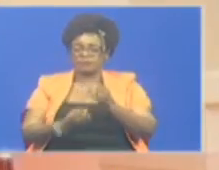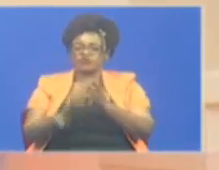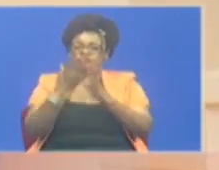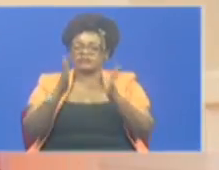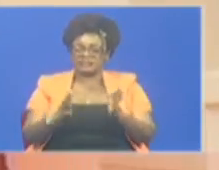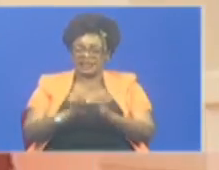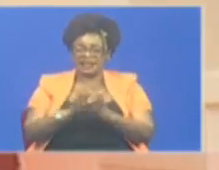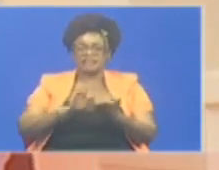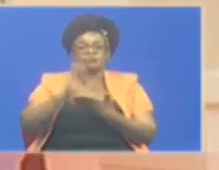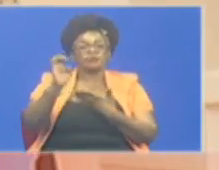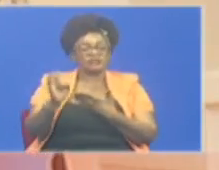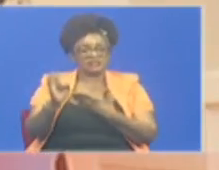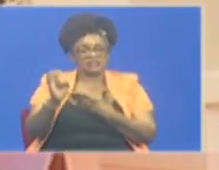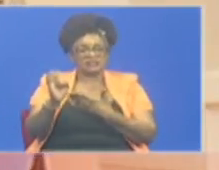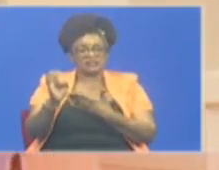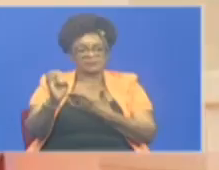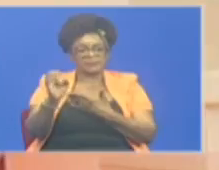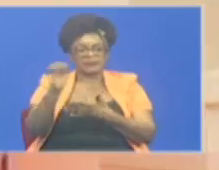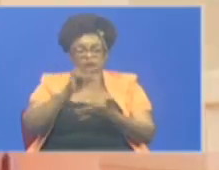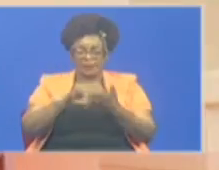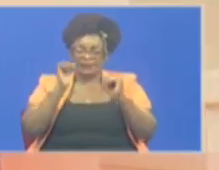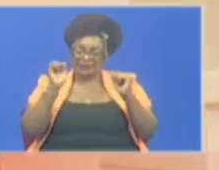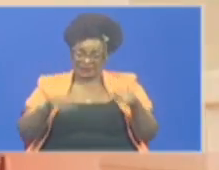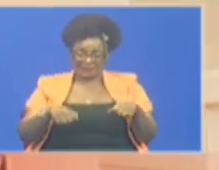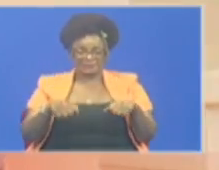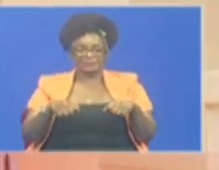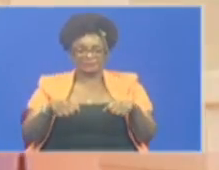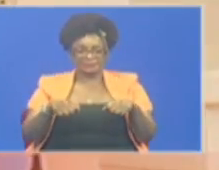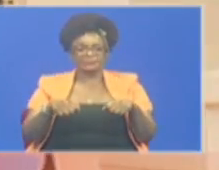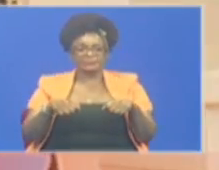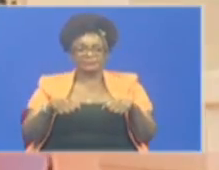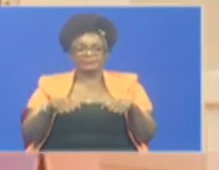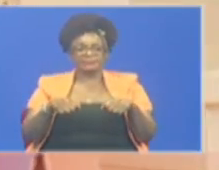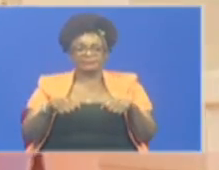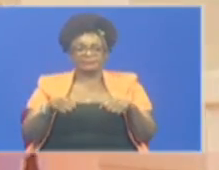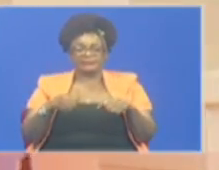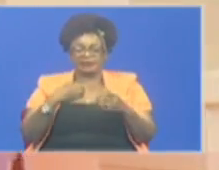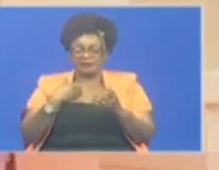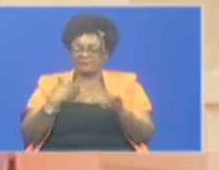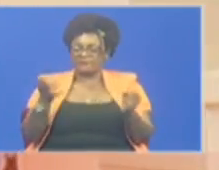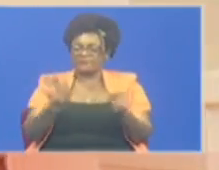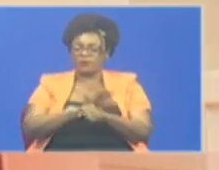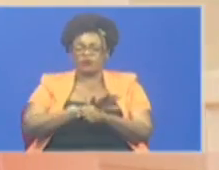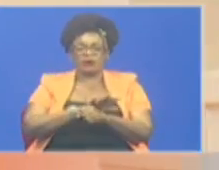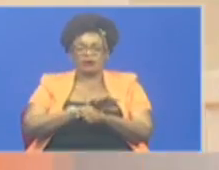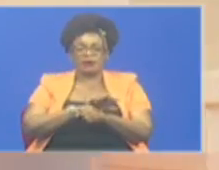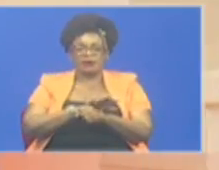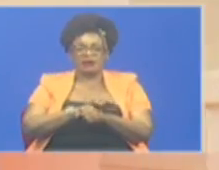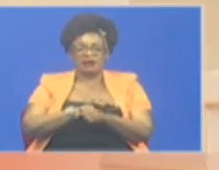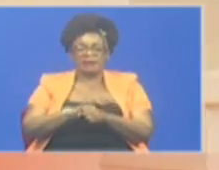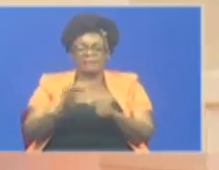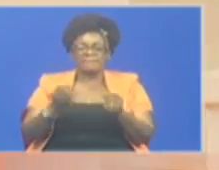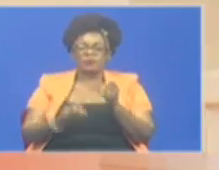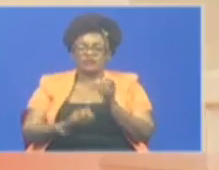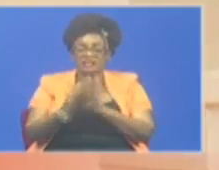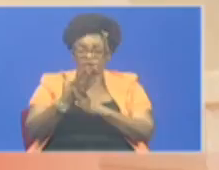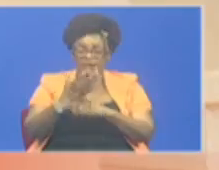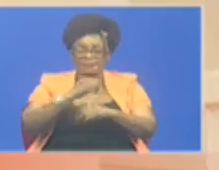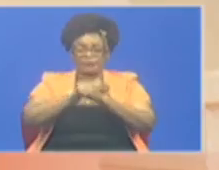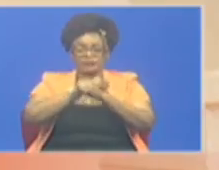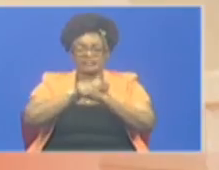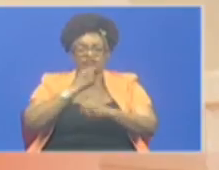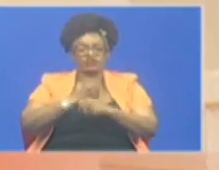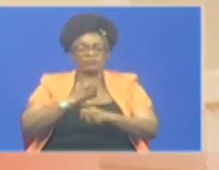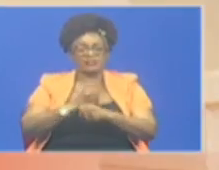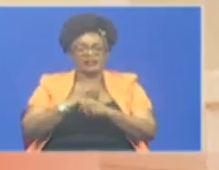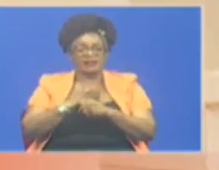exporters so that they can return to full production and protect jobs and